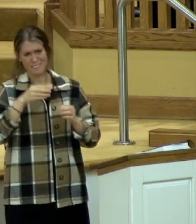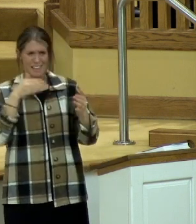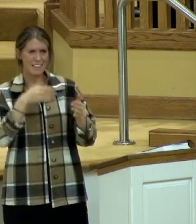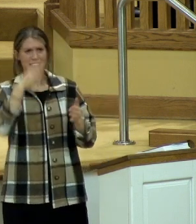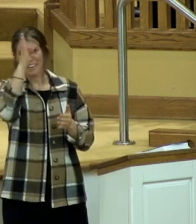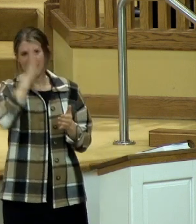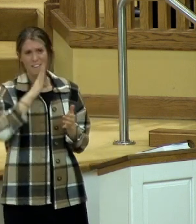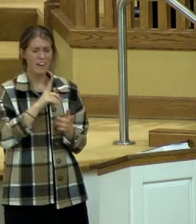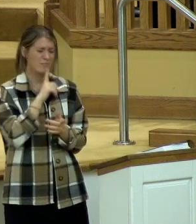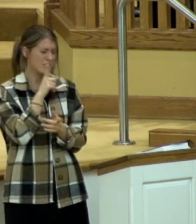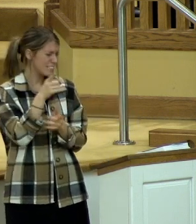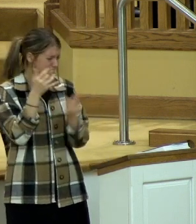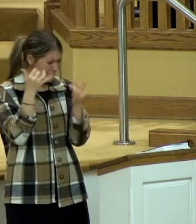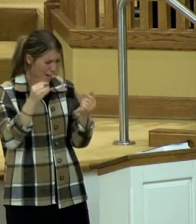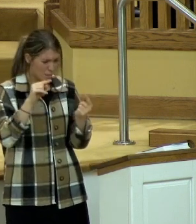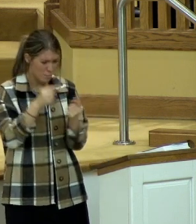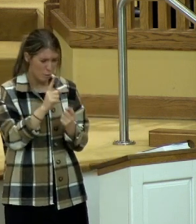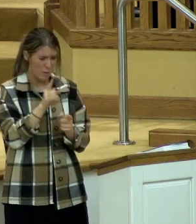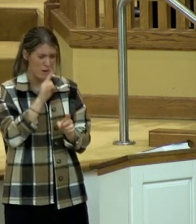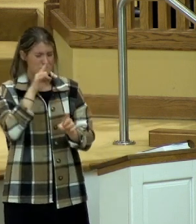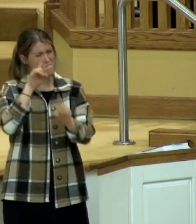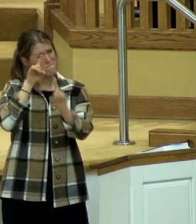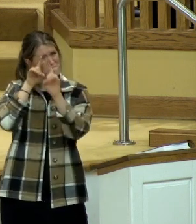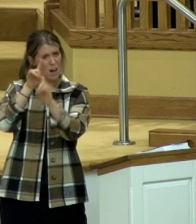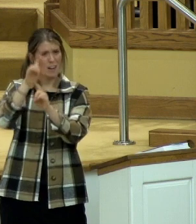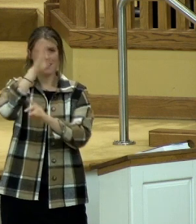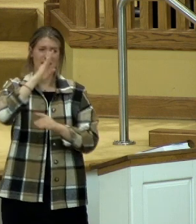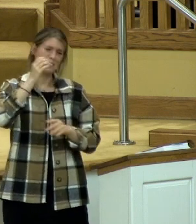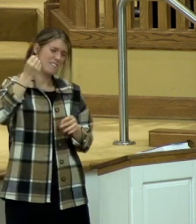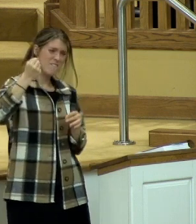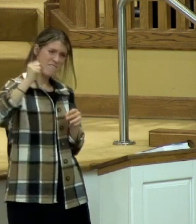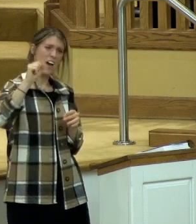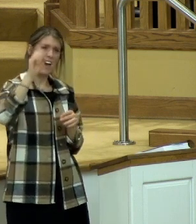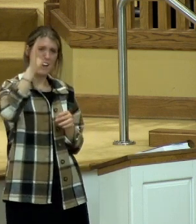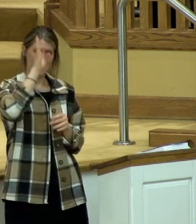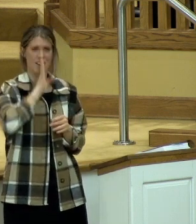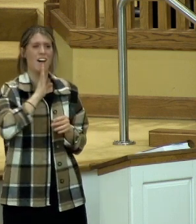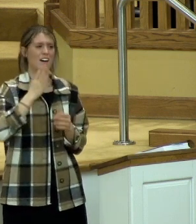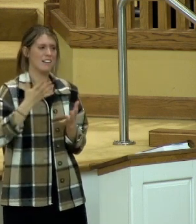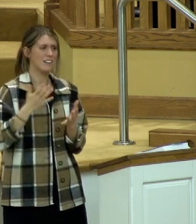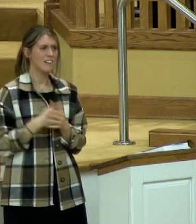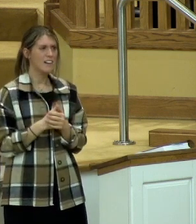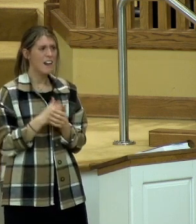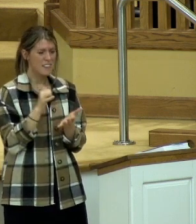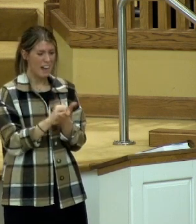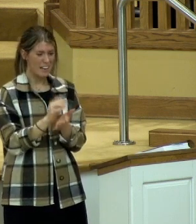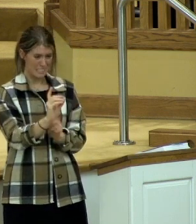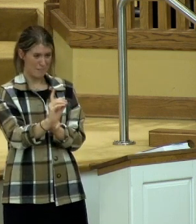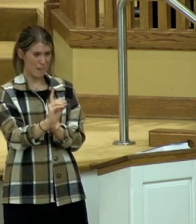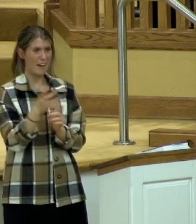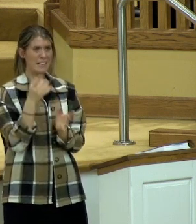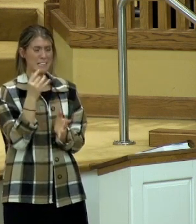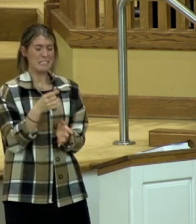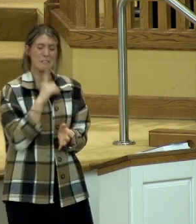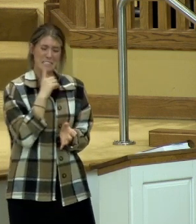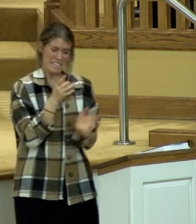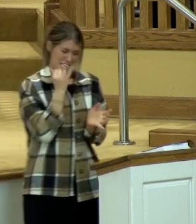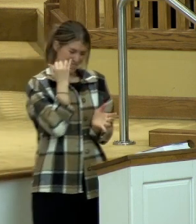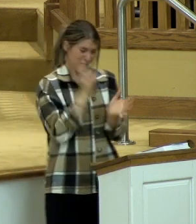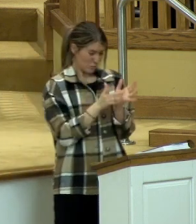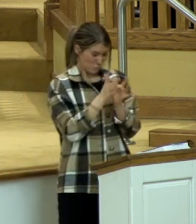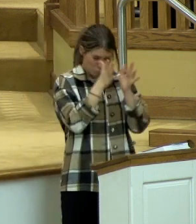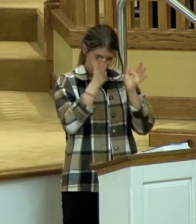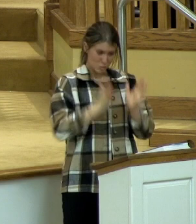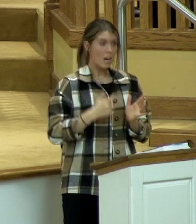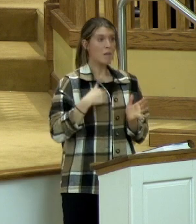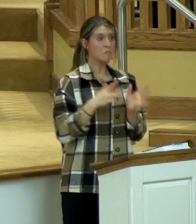teaching. It is now to the point of mocking God, defying God, that especially if you're a Christian, you claim to